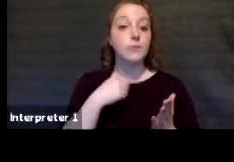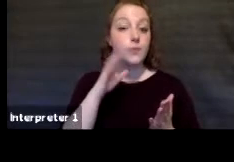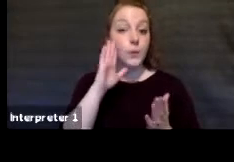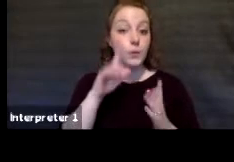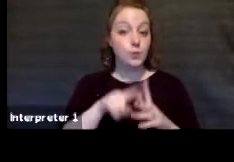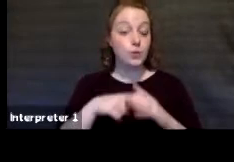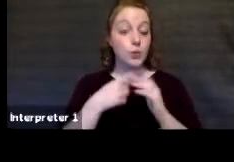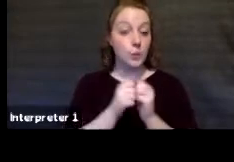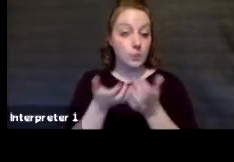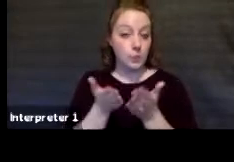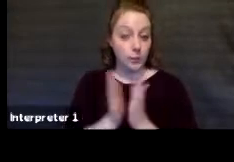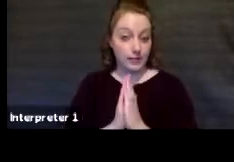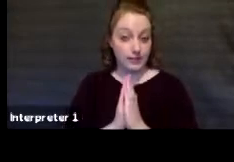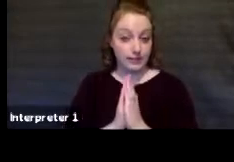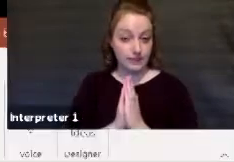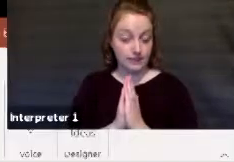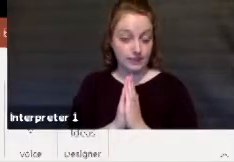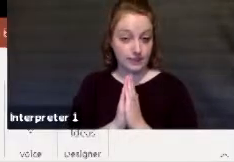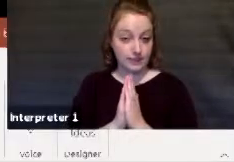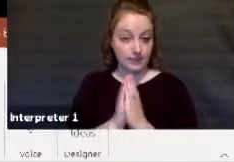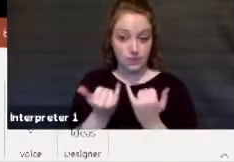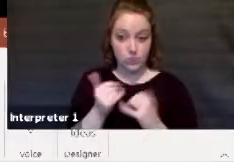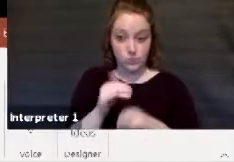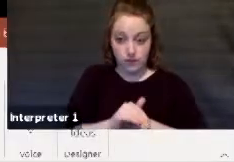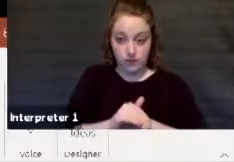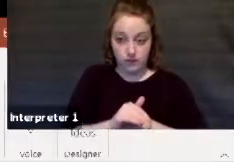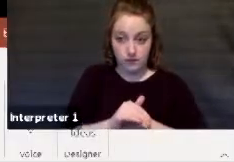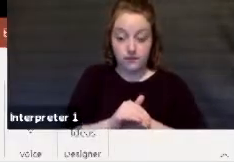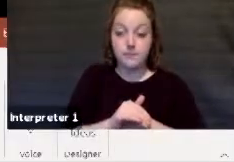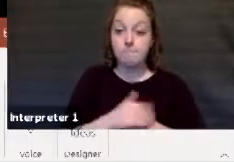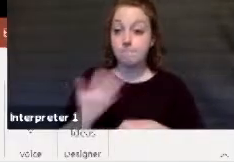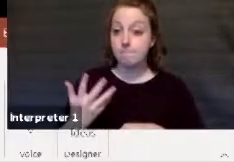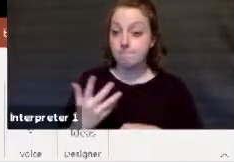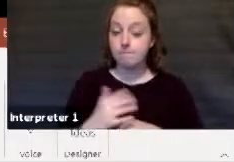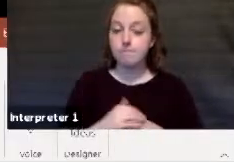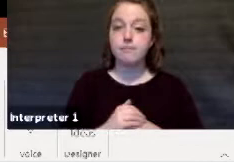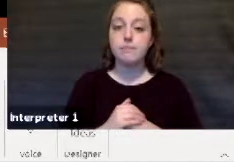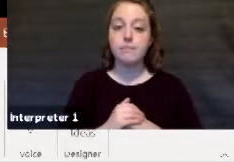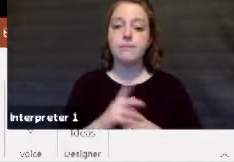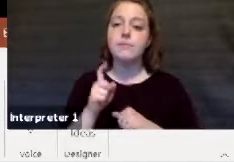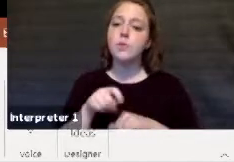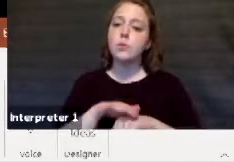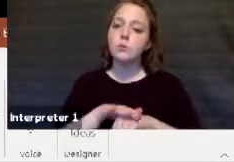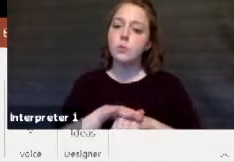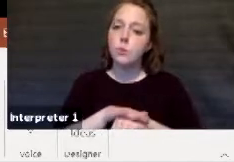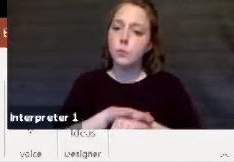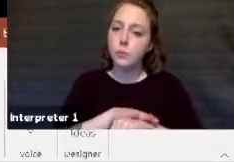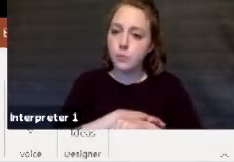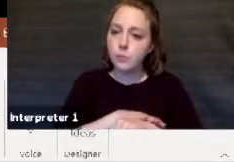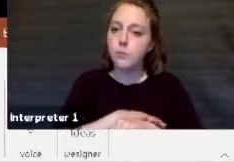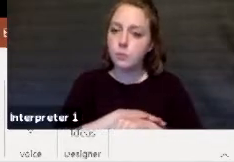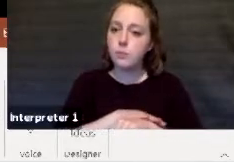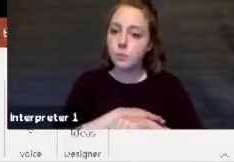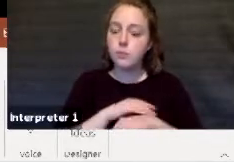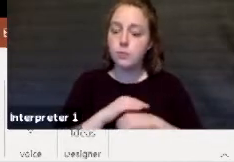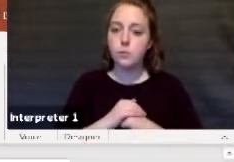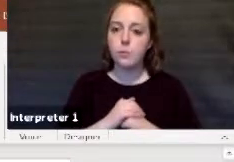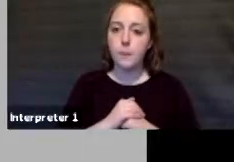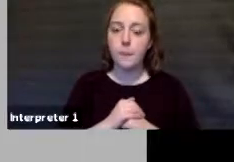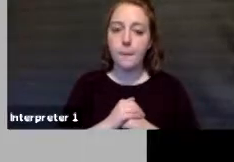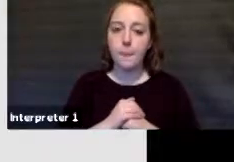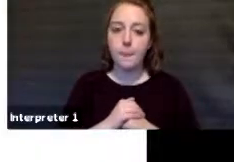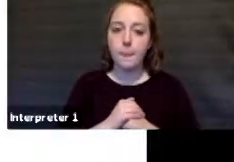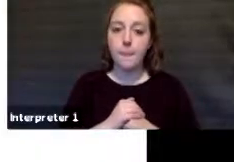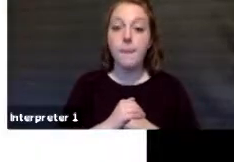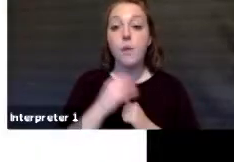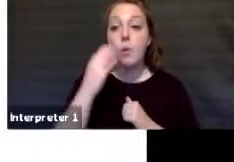a request this evening that we take it real slow this evening. And I'm going to ask you, because of